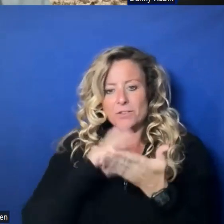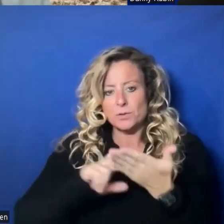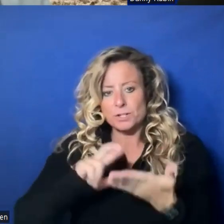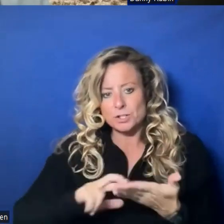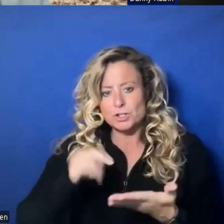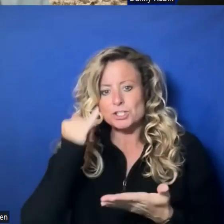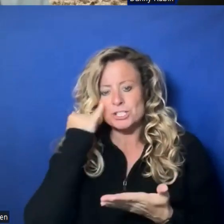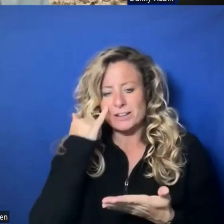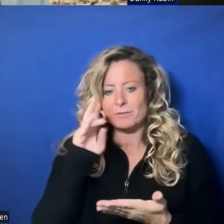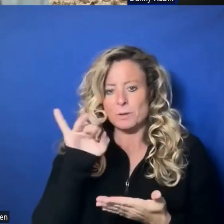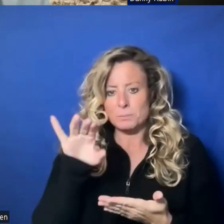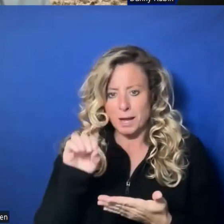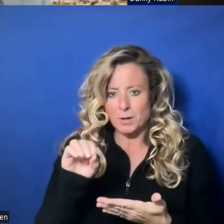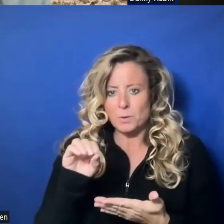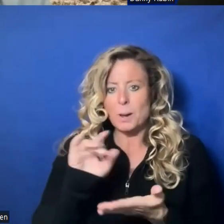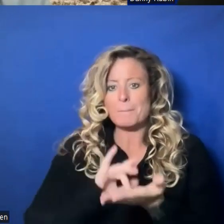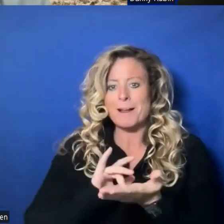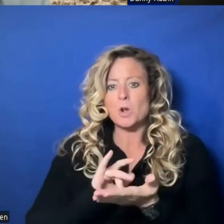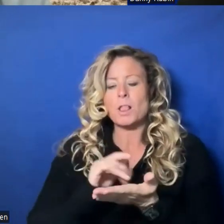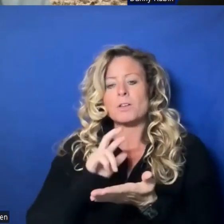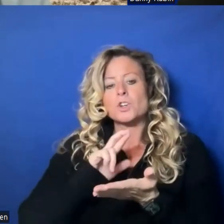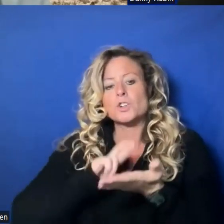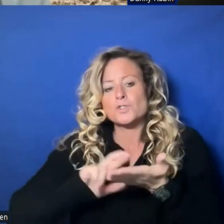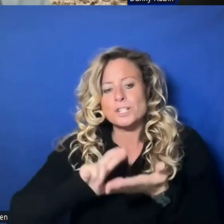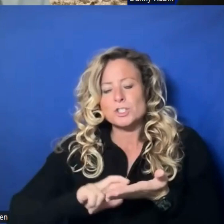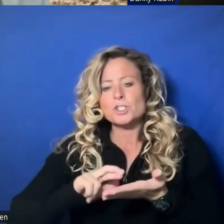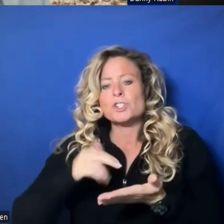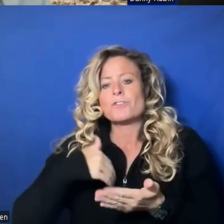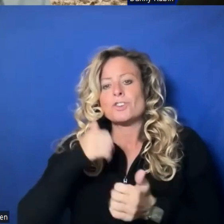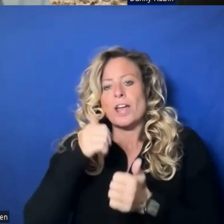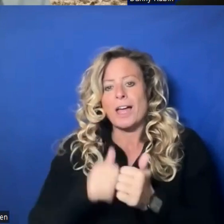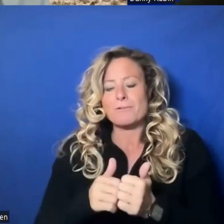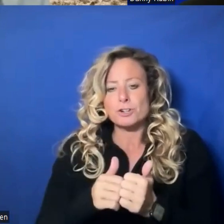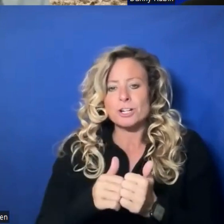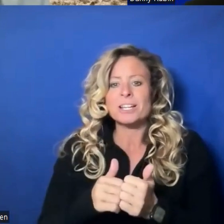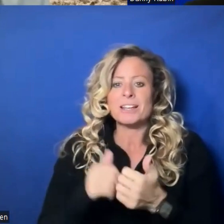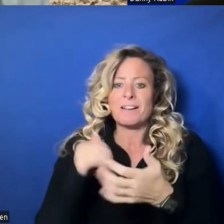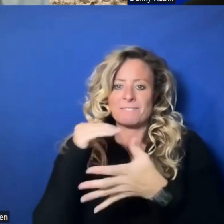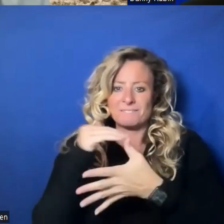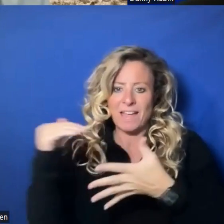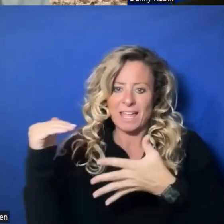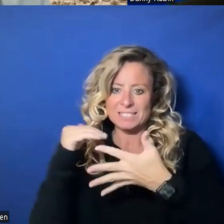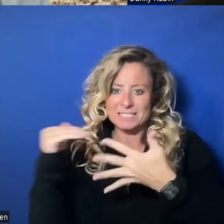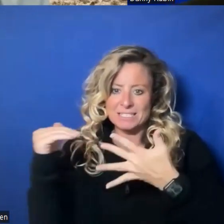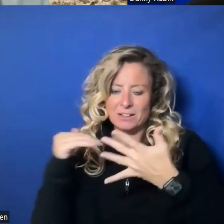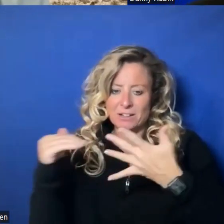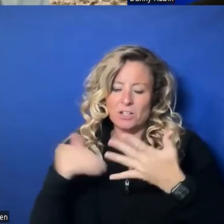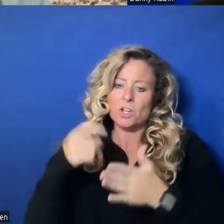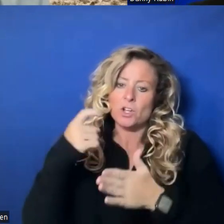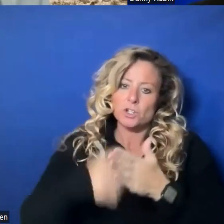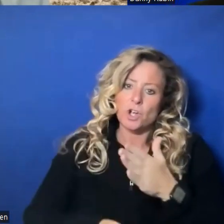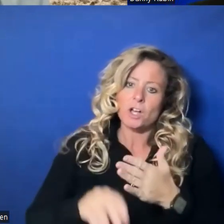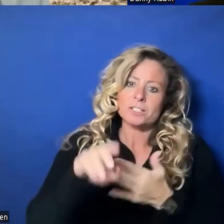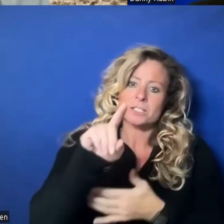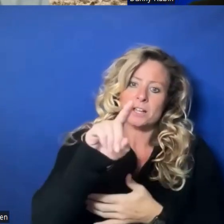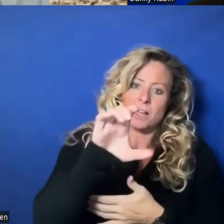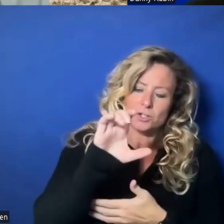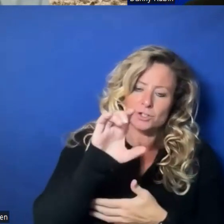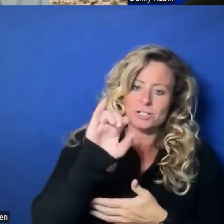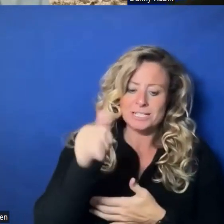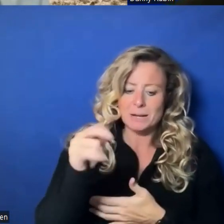a biomedical research, you will see that every phase costs tens of millions and hundreds of millions that can